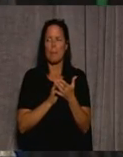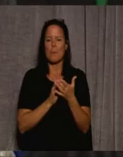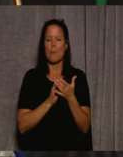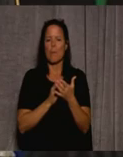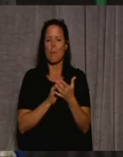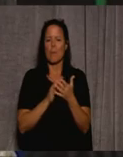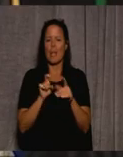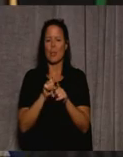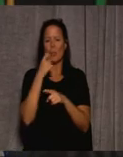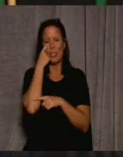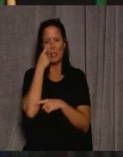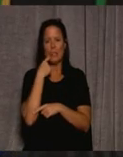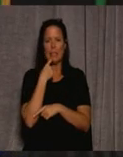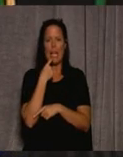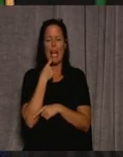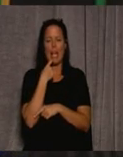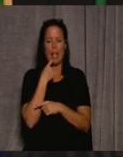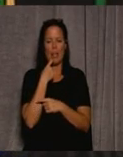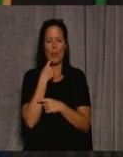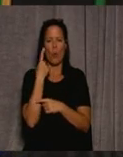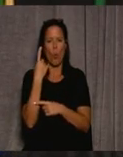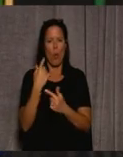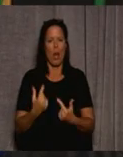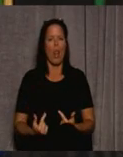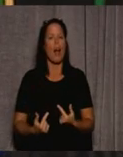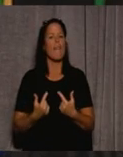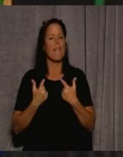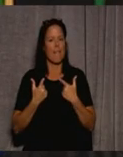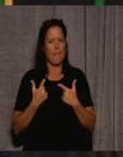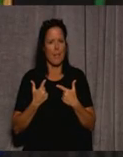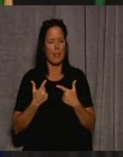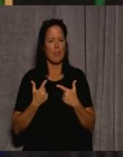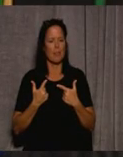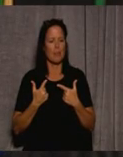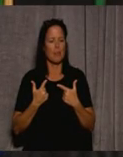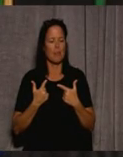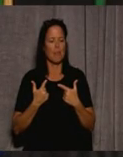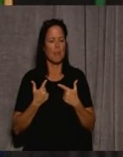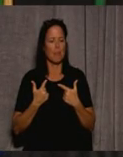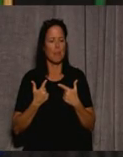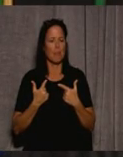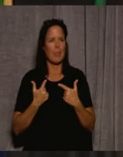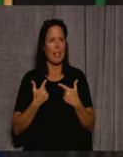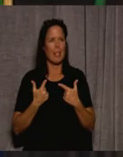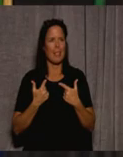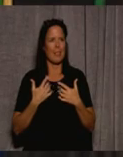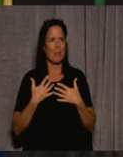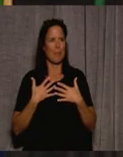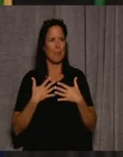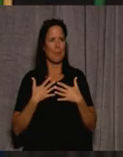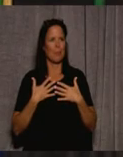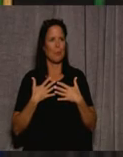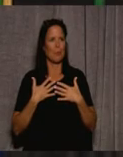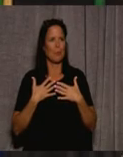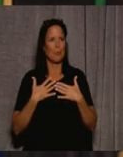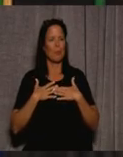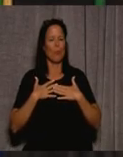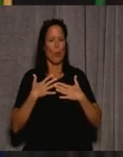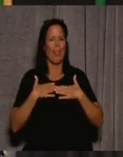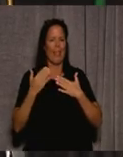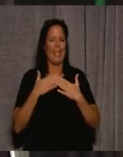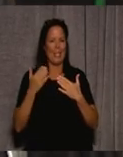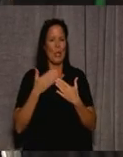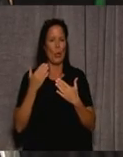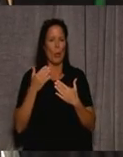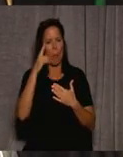as we said a little while ago, even one life has breathed easier because you have lived. Because you